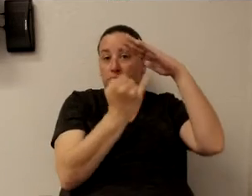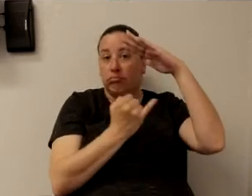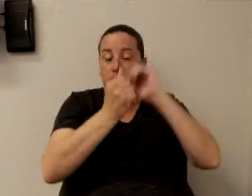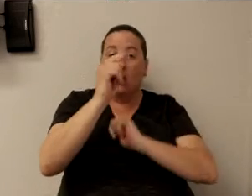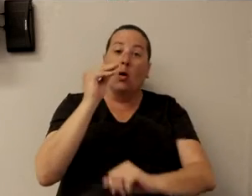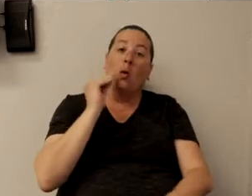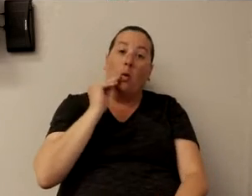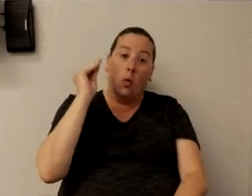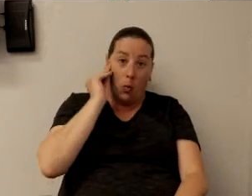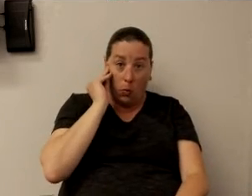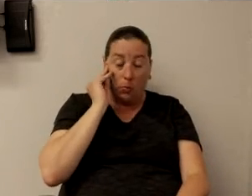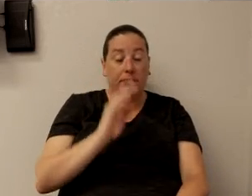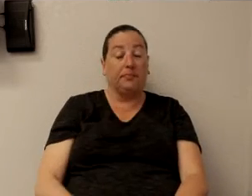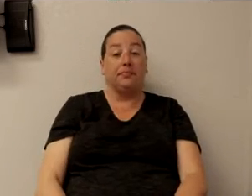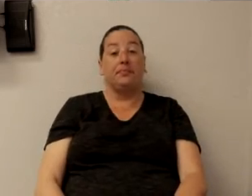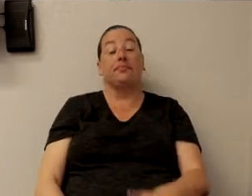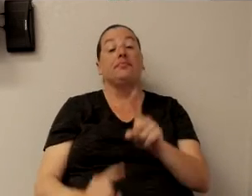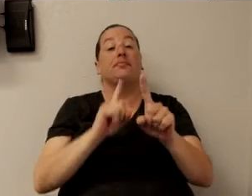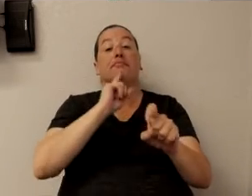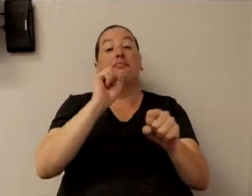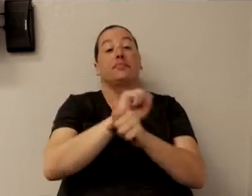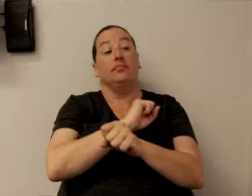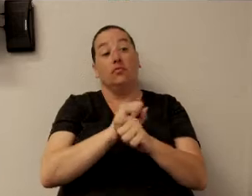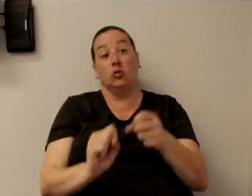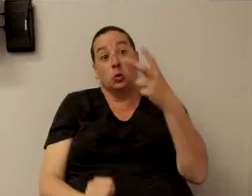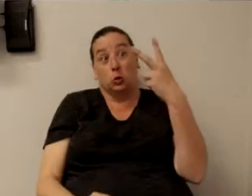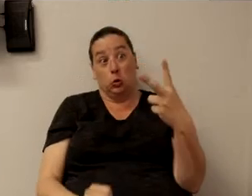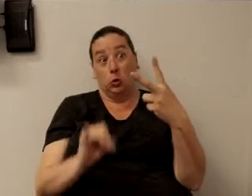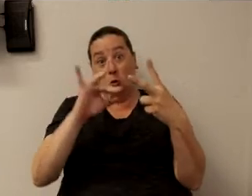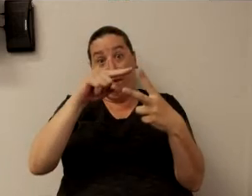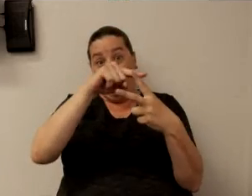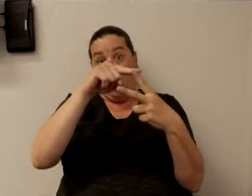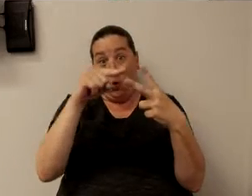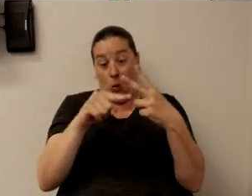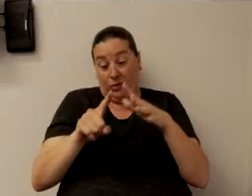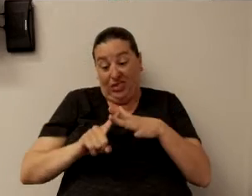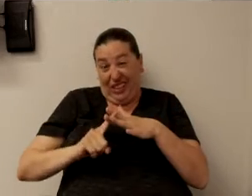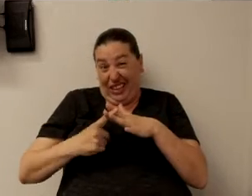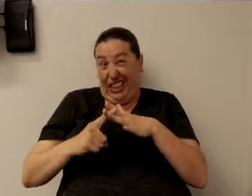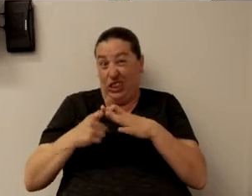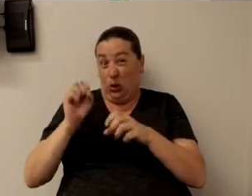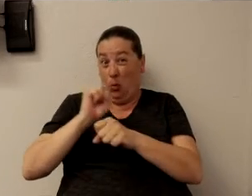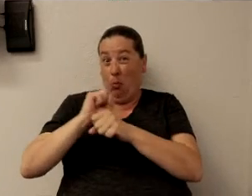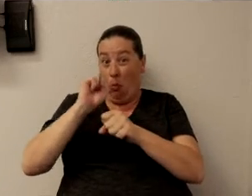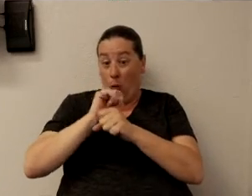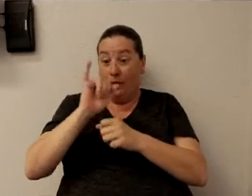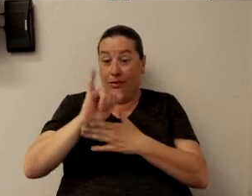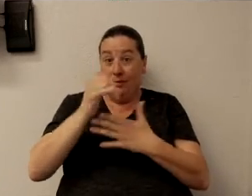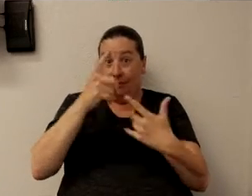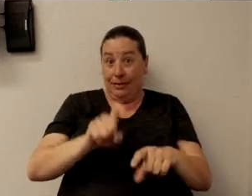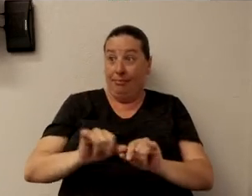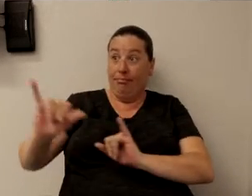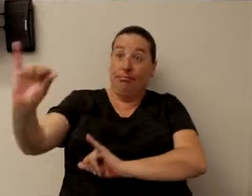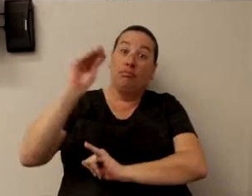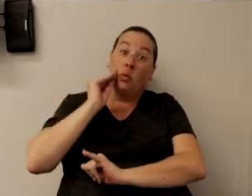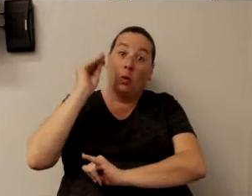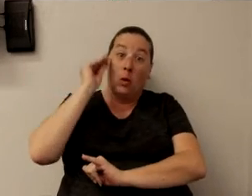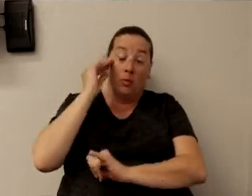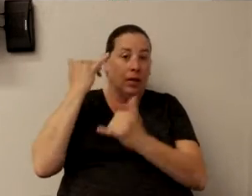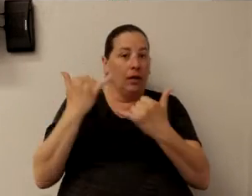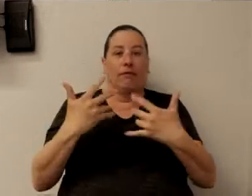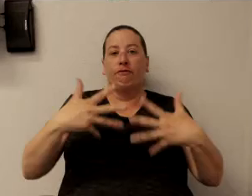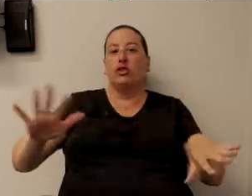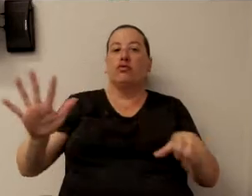home. And in fact, 2 of those employees, 2 of the initial ones that were quarantined, have now